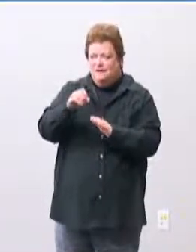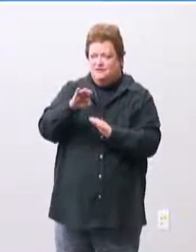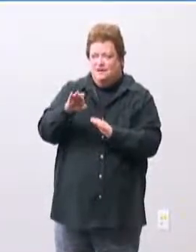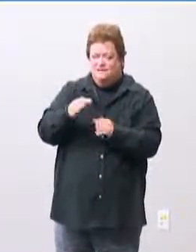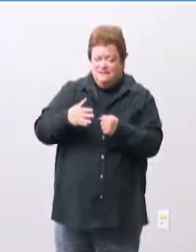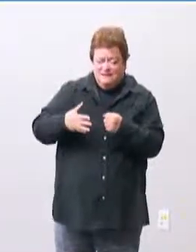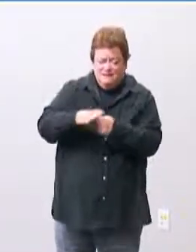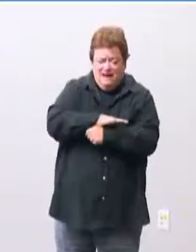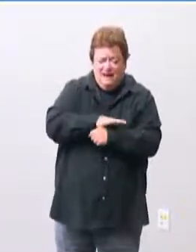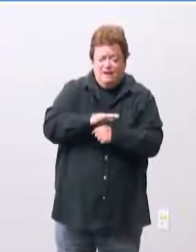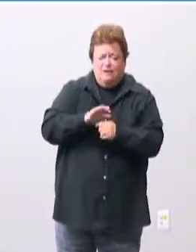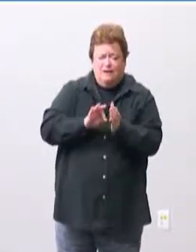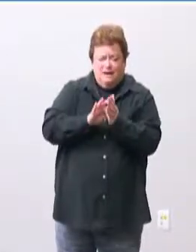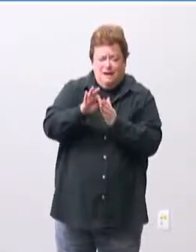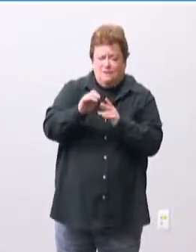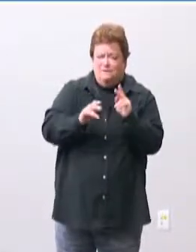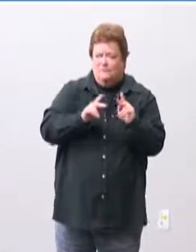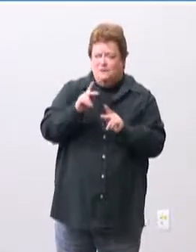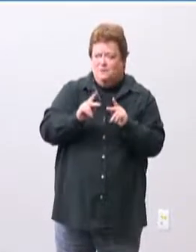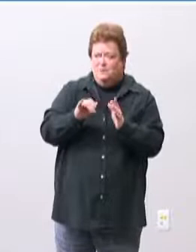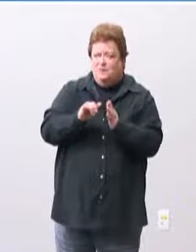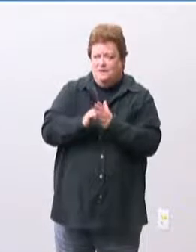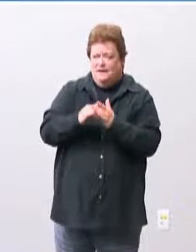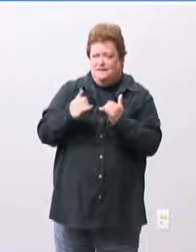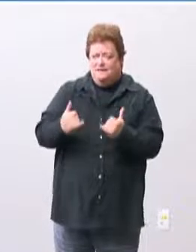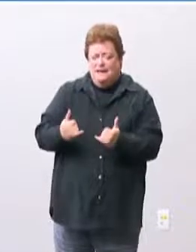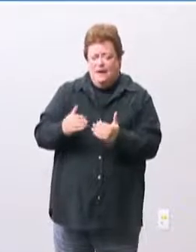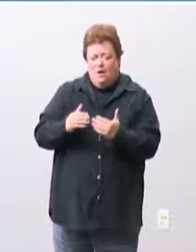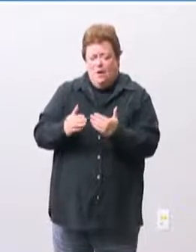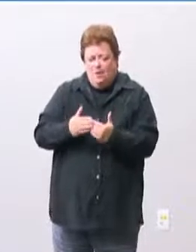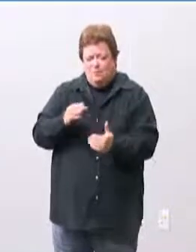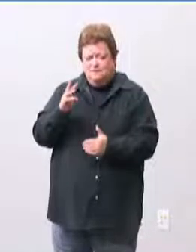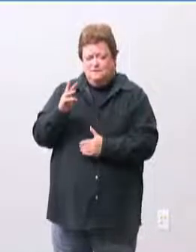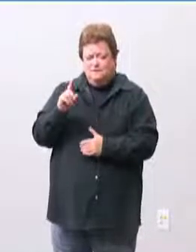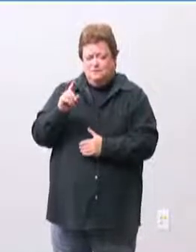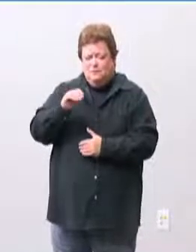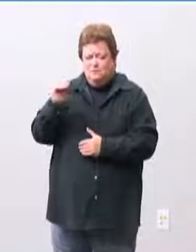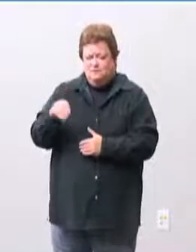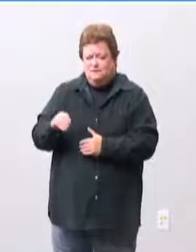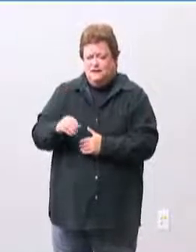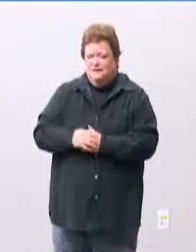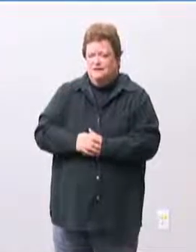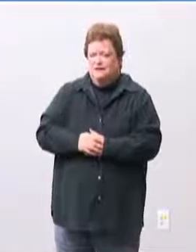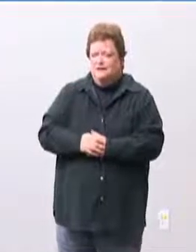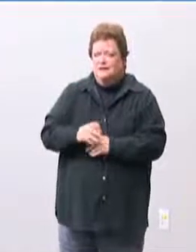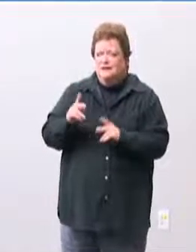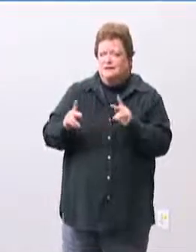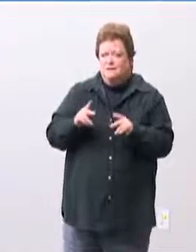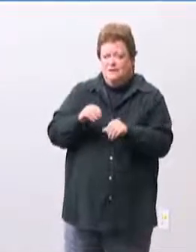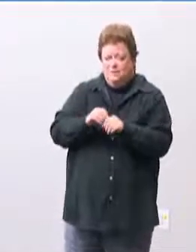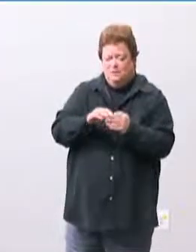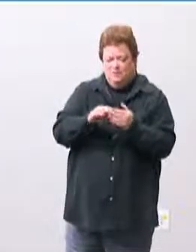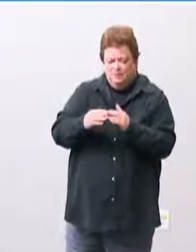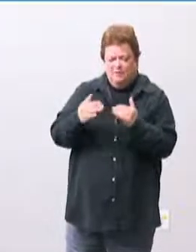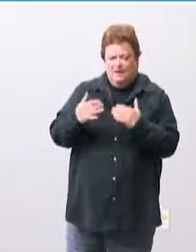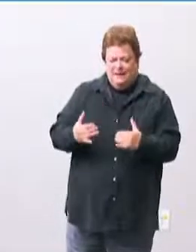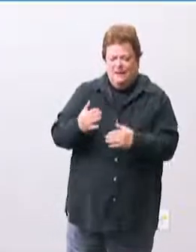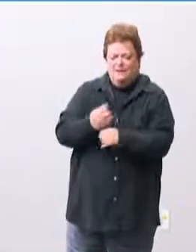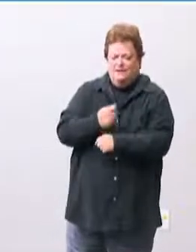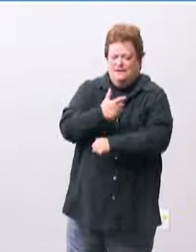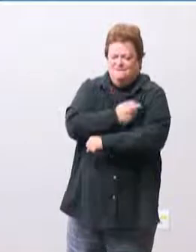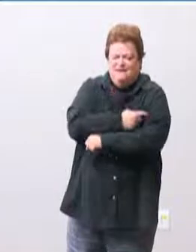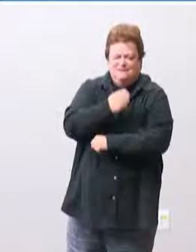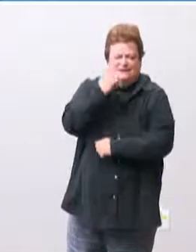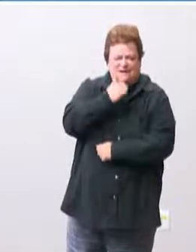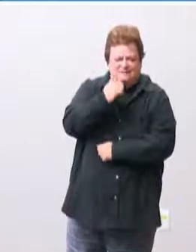fully vaccinated, which currently stands at almost 61%. People in our community are getting vaccinated every day,